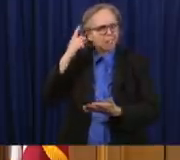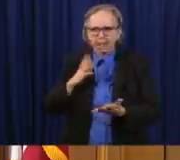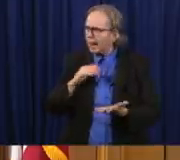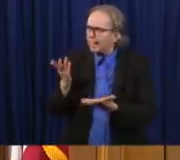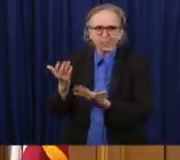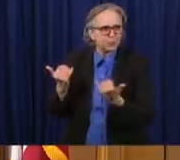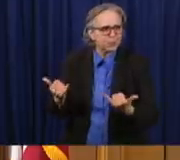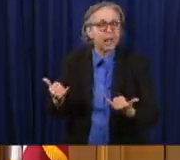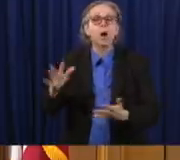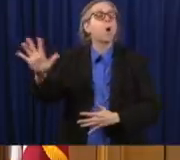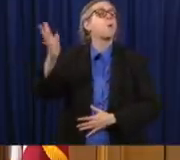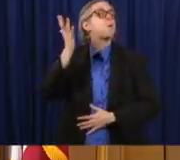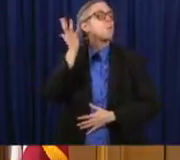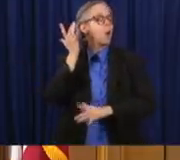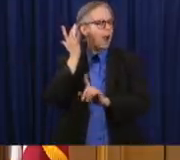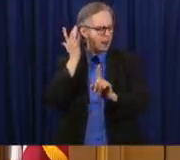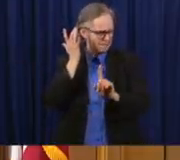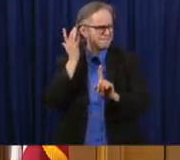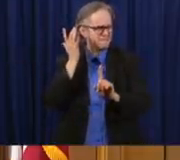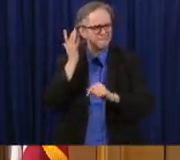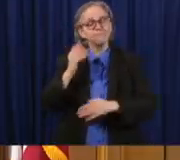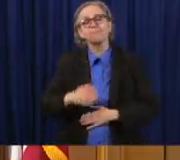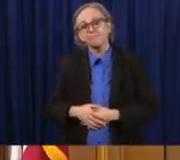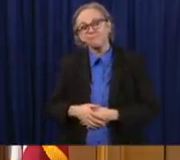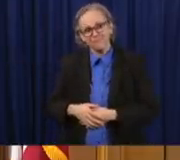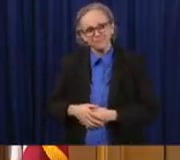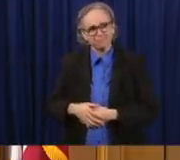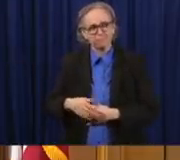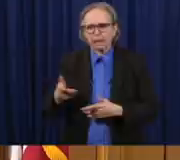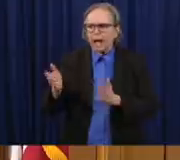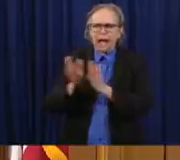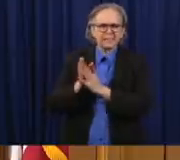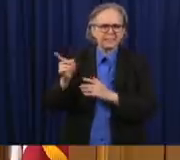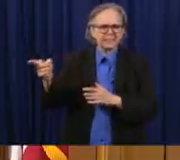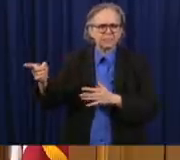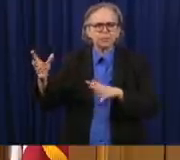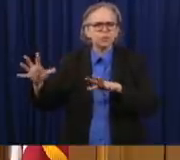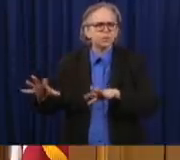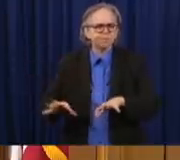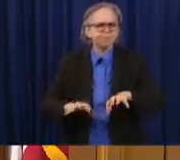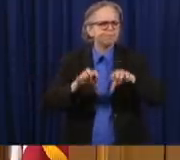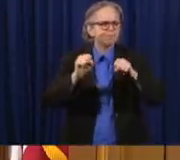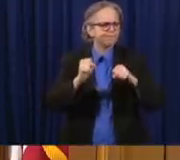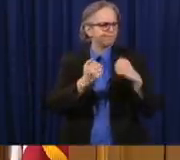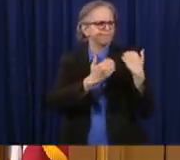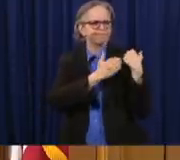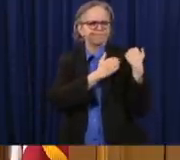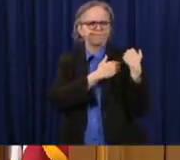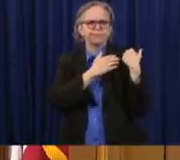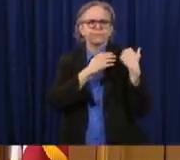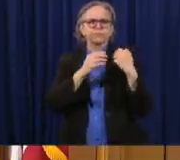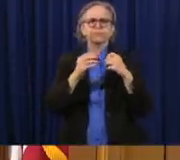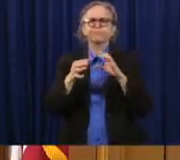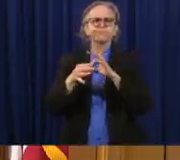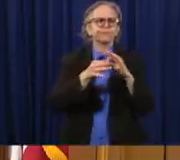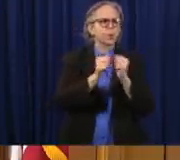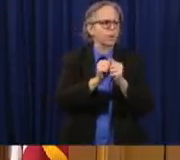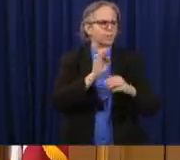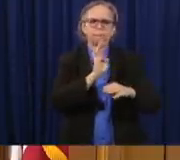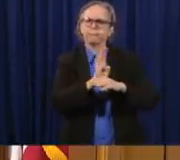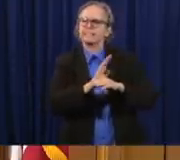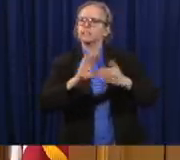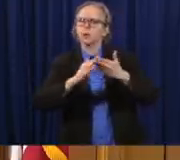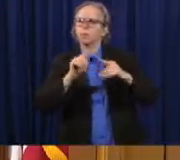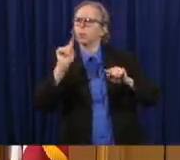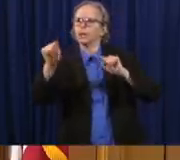asked him to really head up our effort to work with the business community as we get ready to come